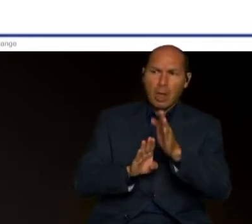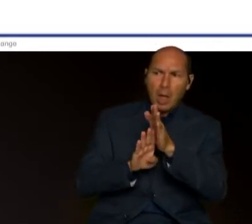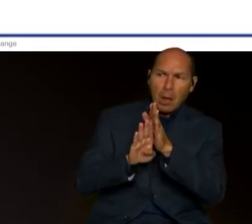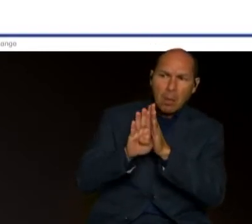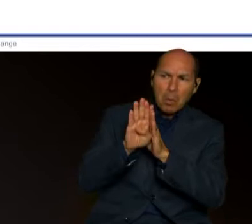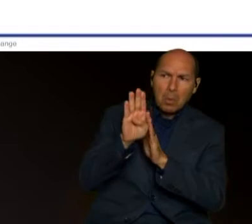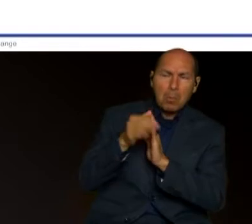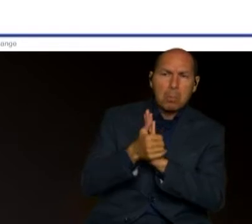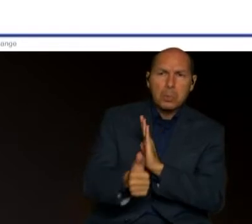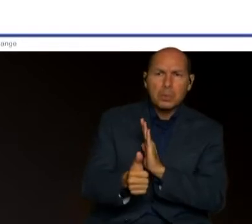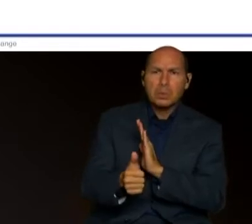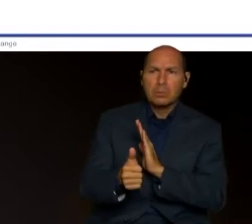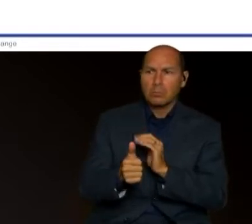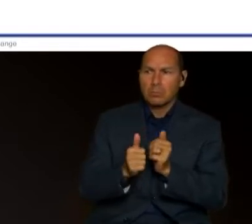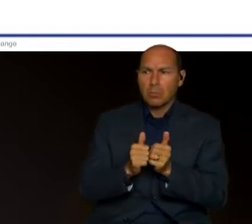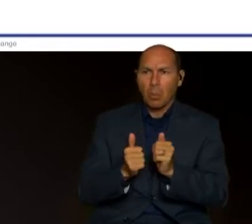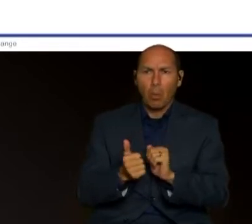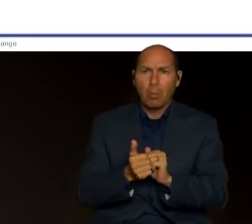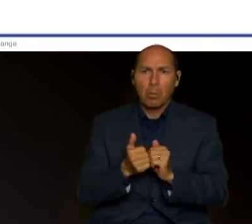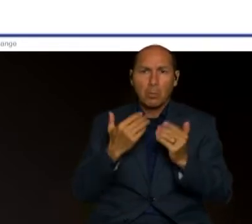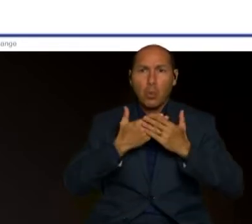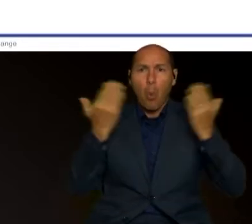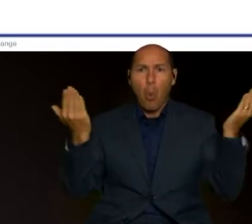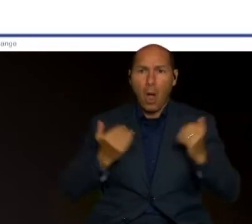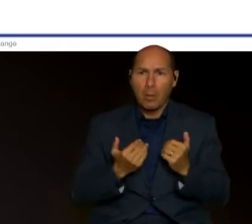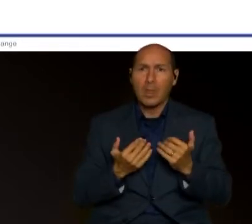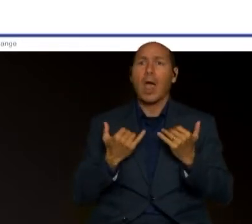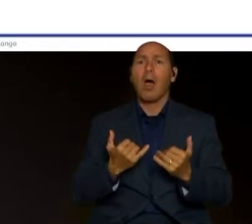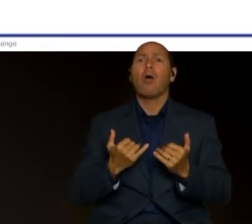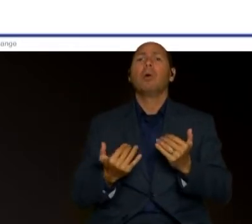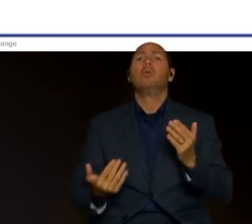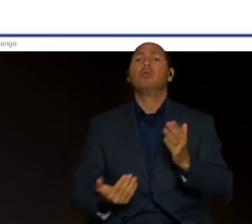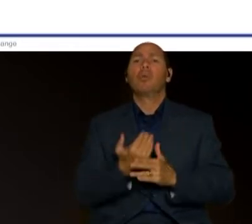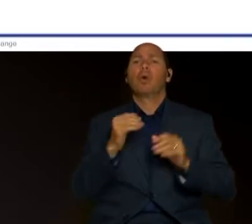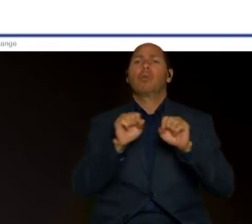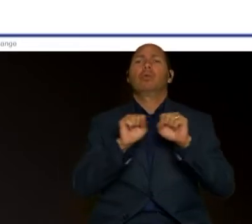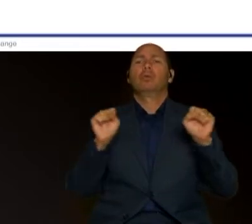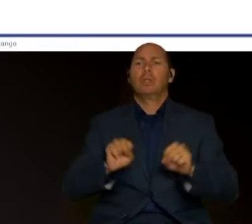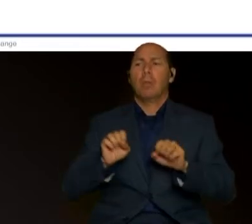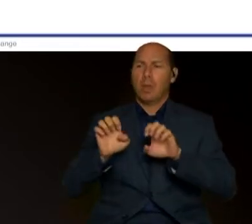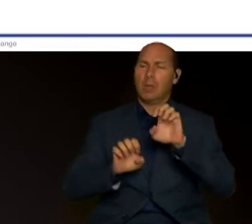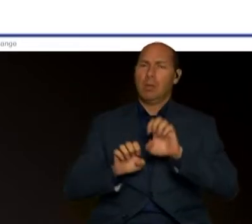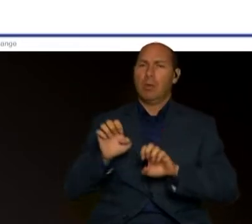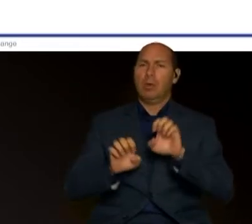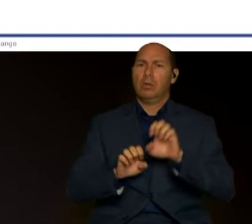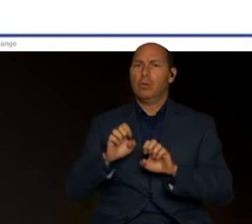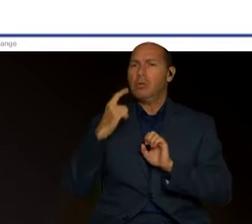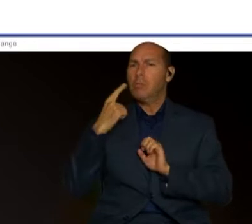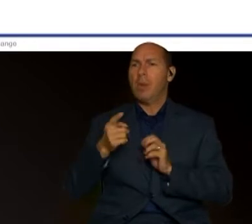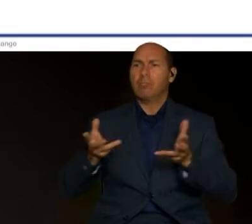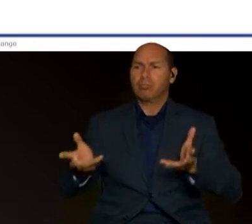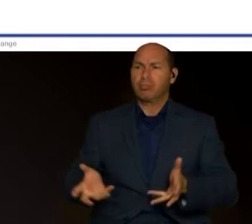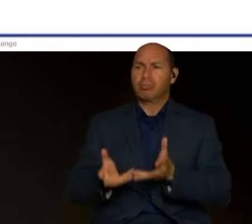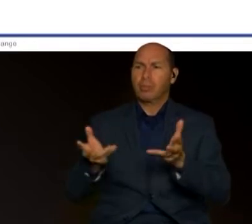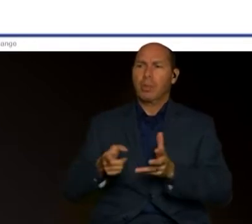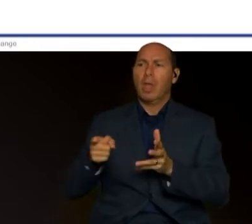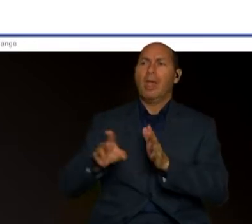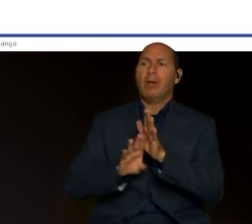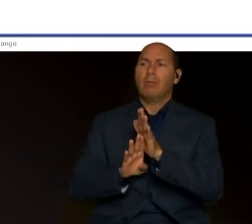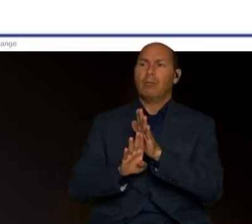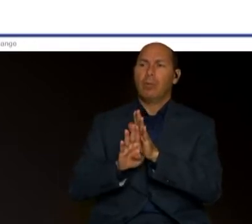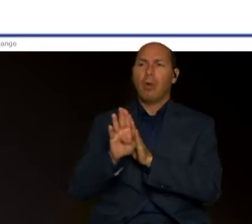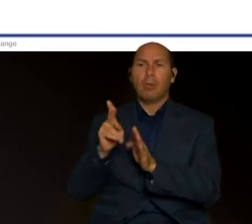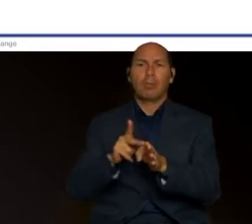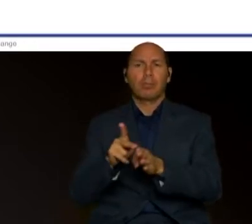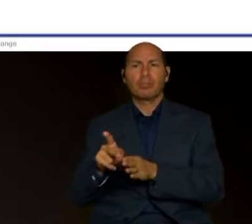and update their skills. And there comes a new evaluation procedure to foster the professional growth